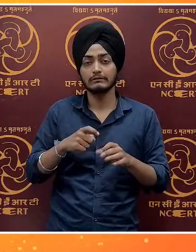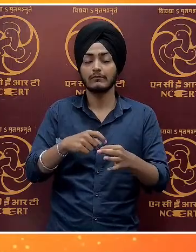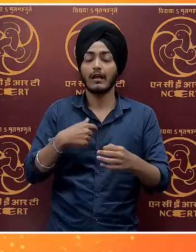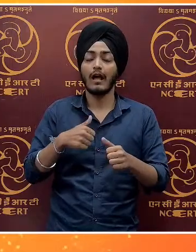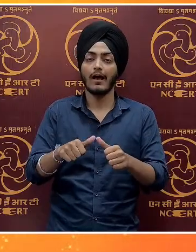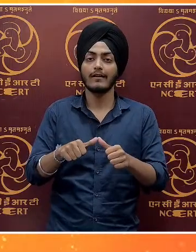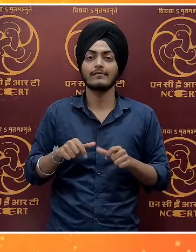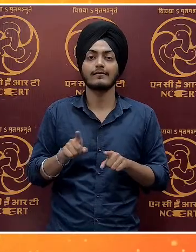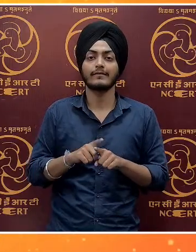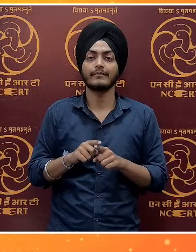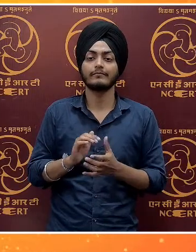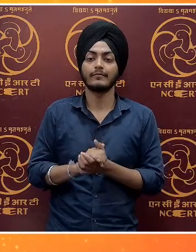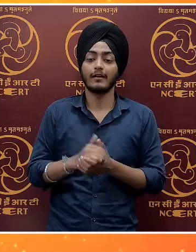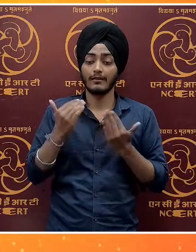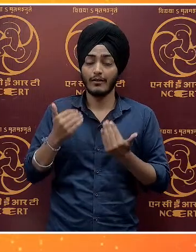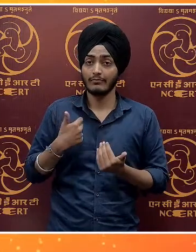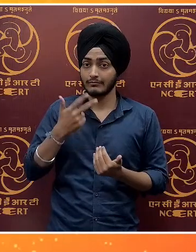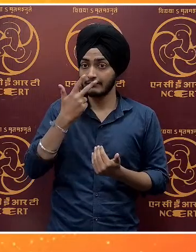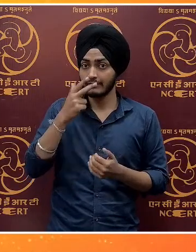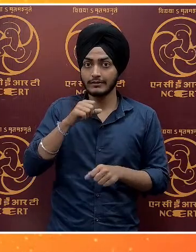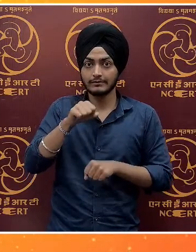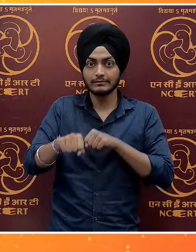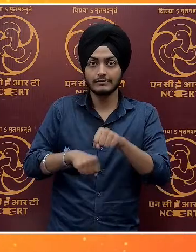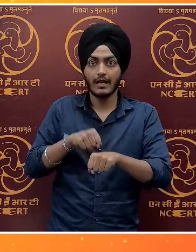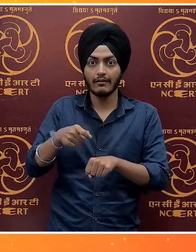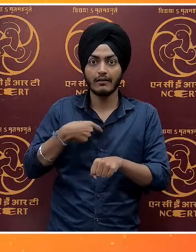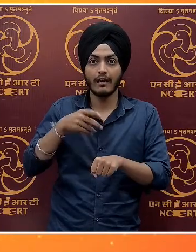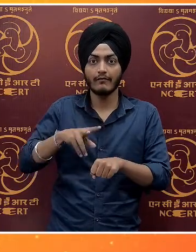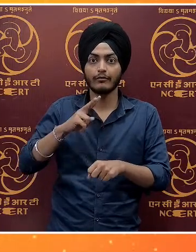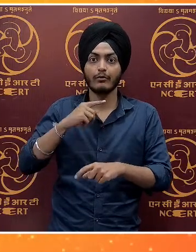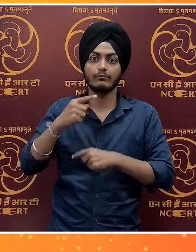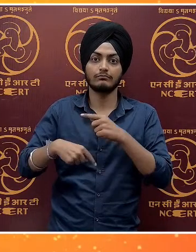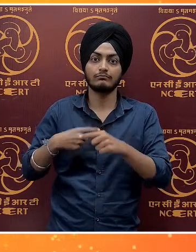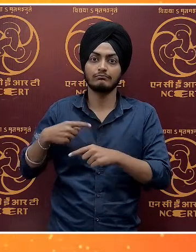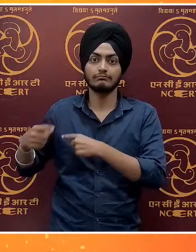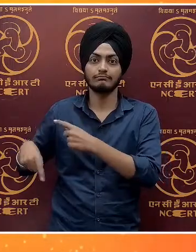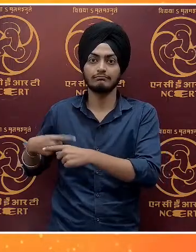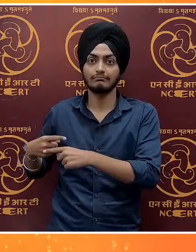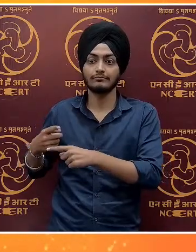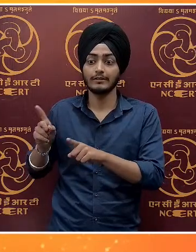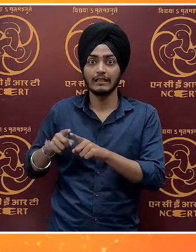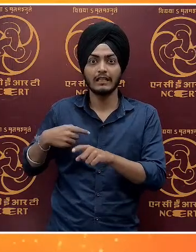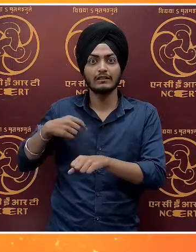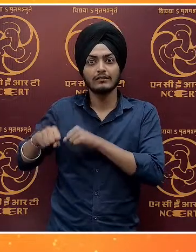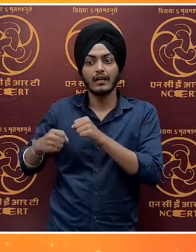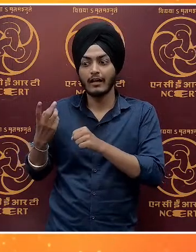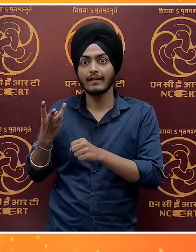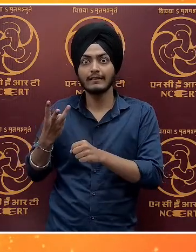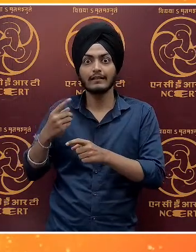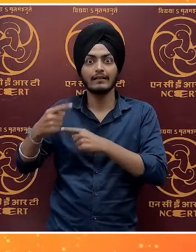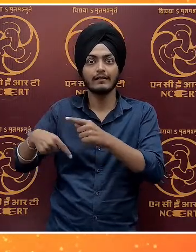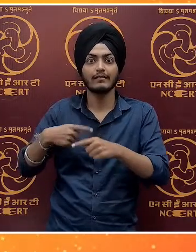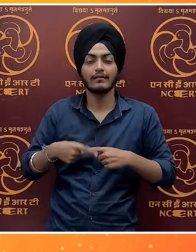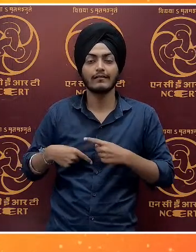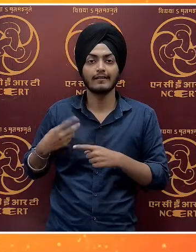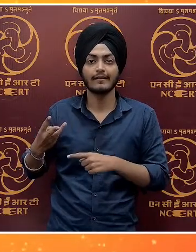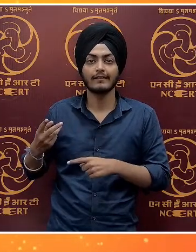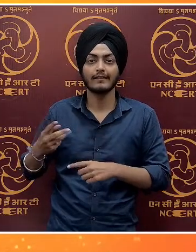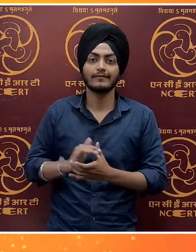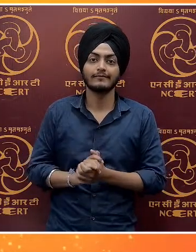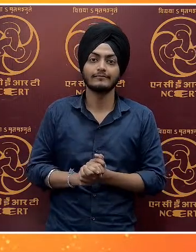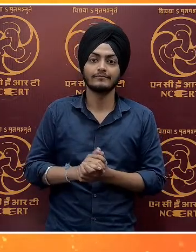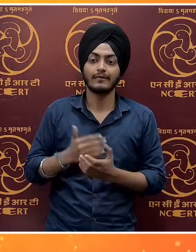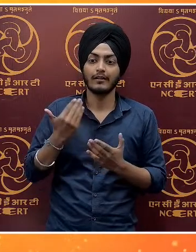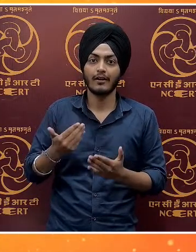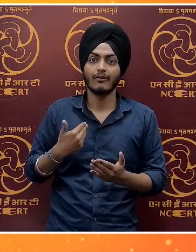in bicycle, I can see 2 wheels. Definitely. Then we have a tricycle here with 3 wheels. I have an